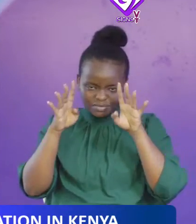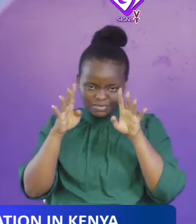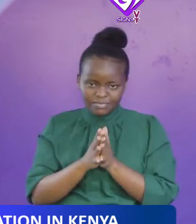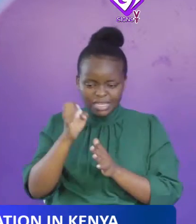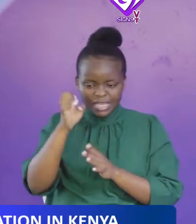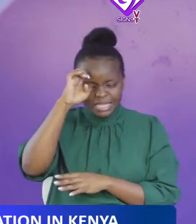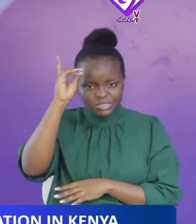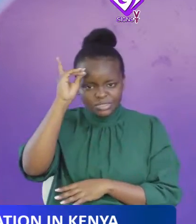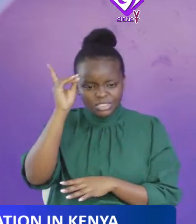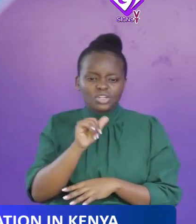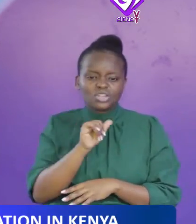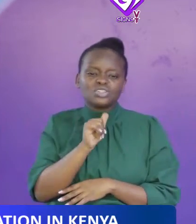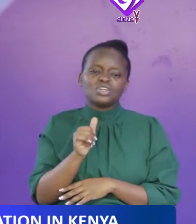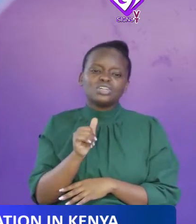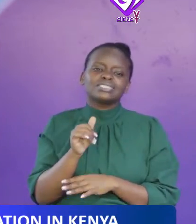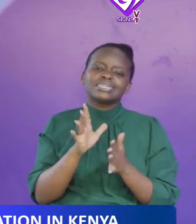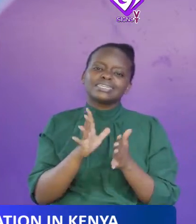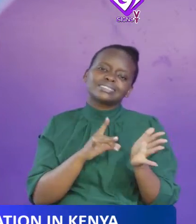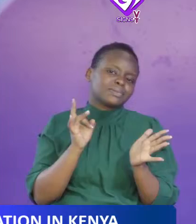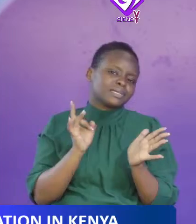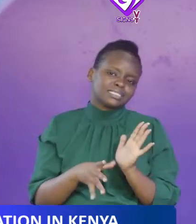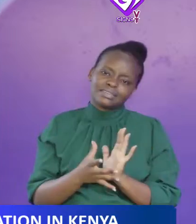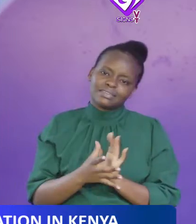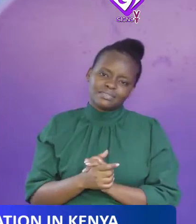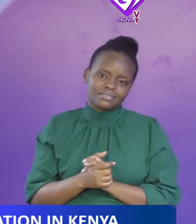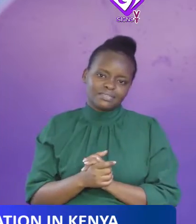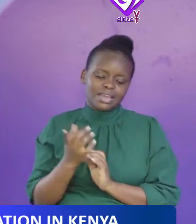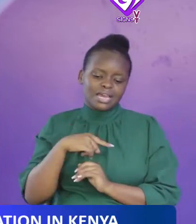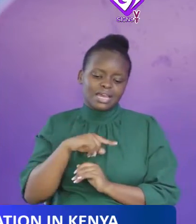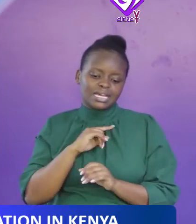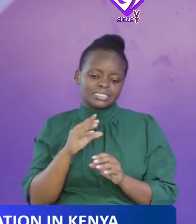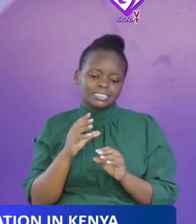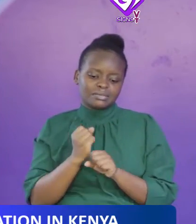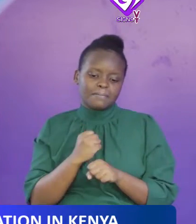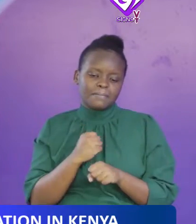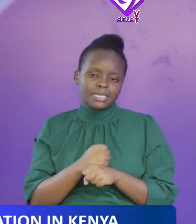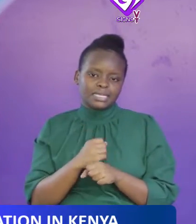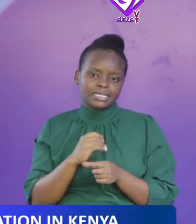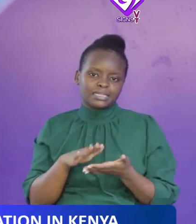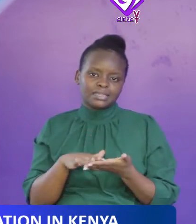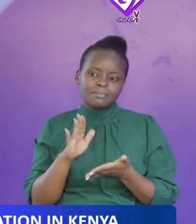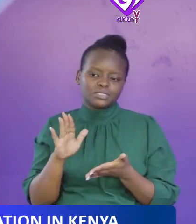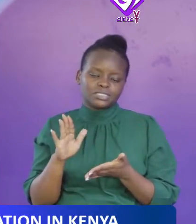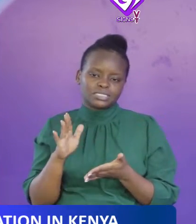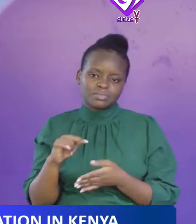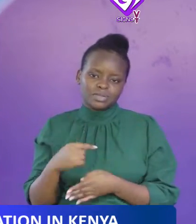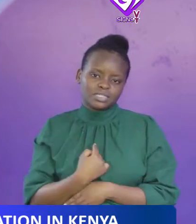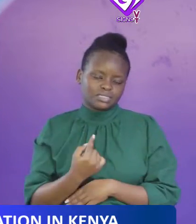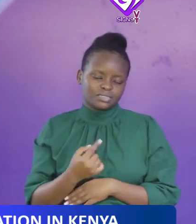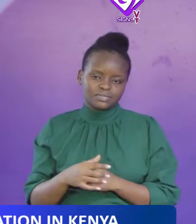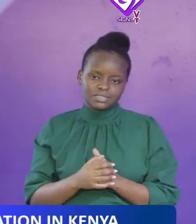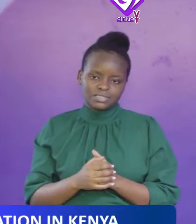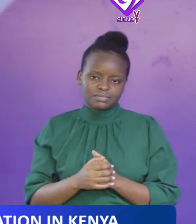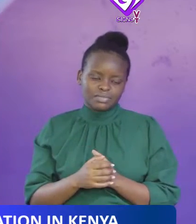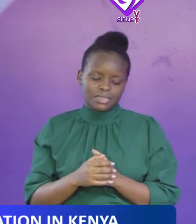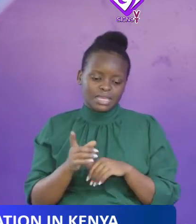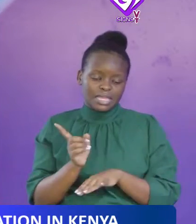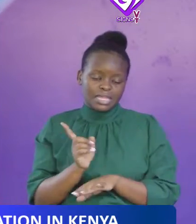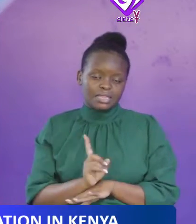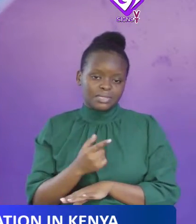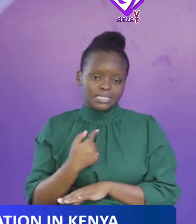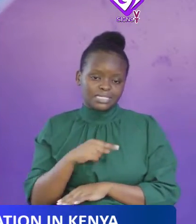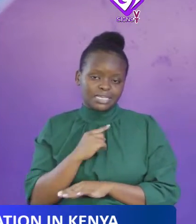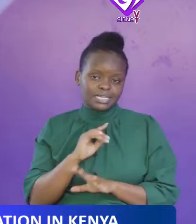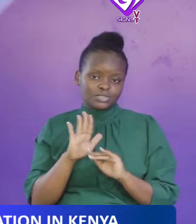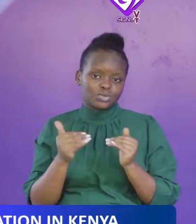not actually supposed to be expensive. We are the people who have created the monster by ourselves. And the minute we are